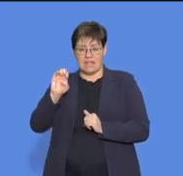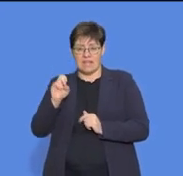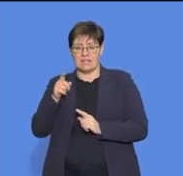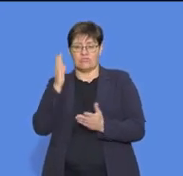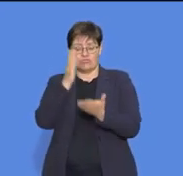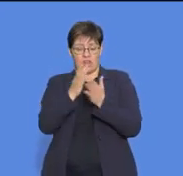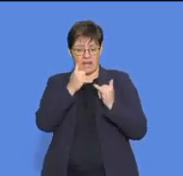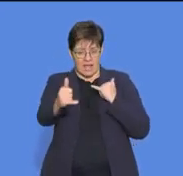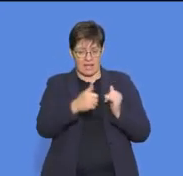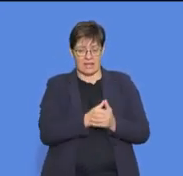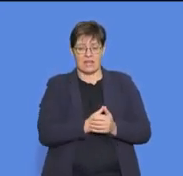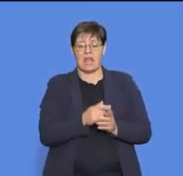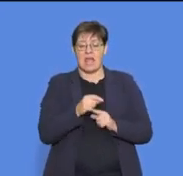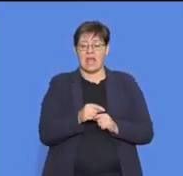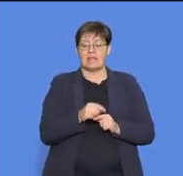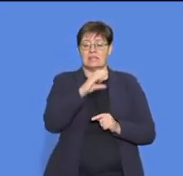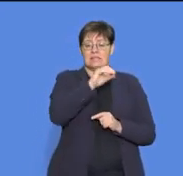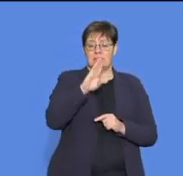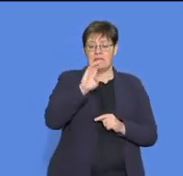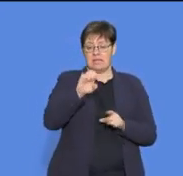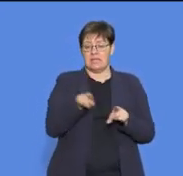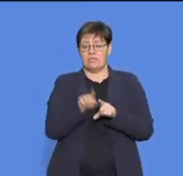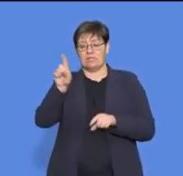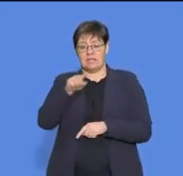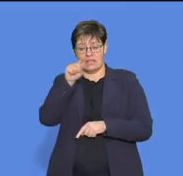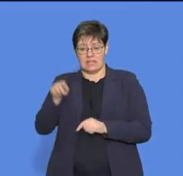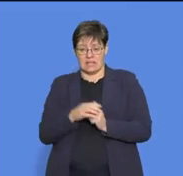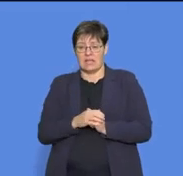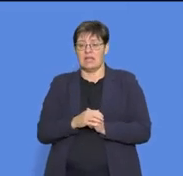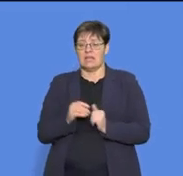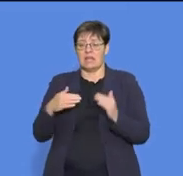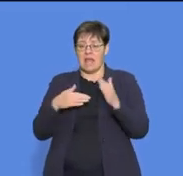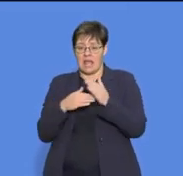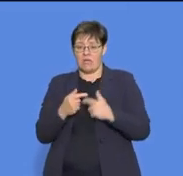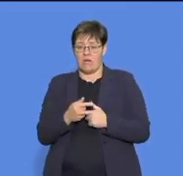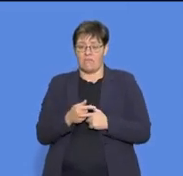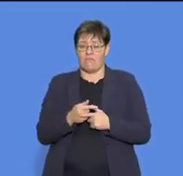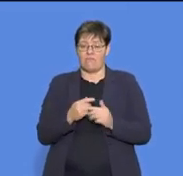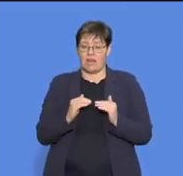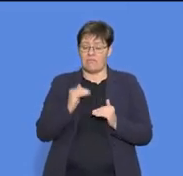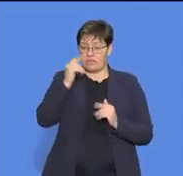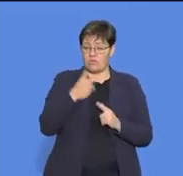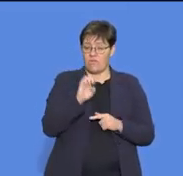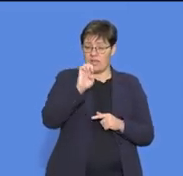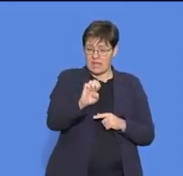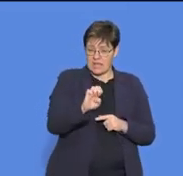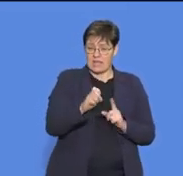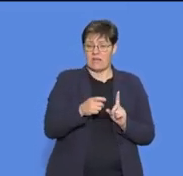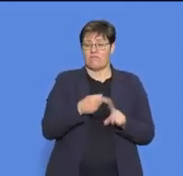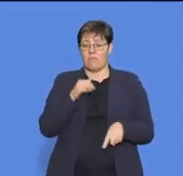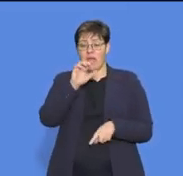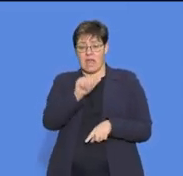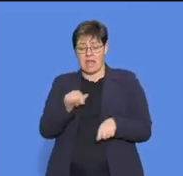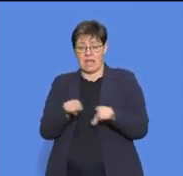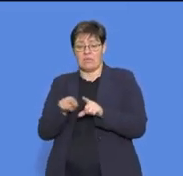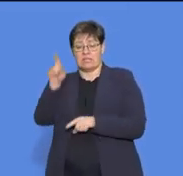is alpha. They've then given us the angle of elevation from E to A is theta. They've given us this